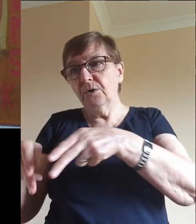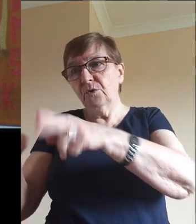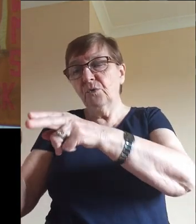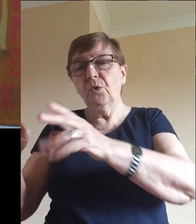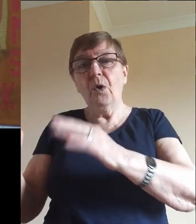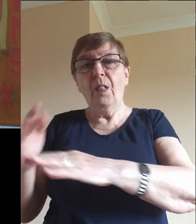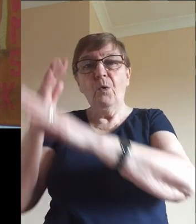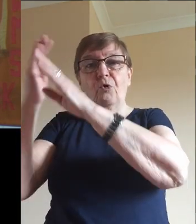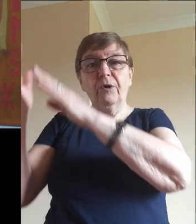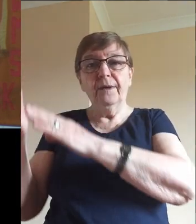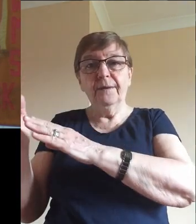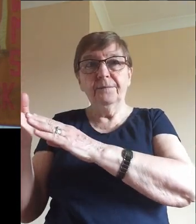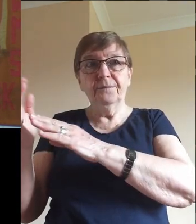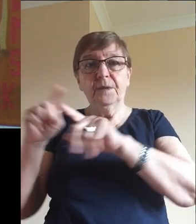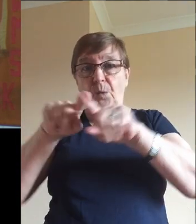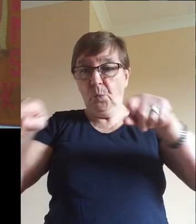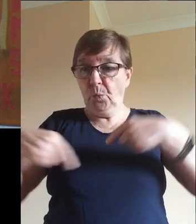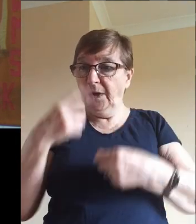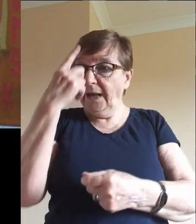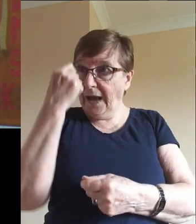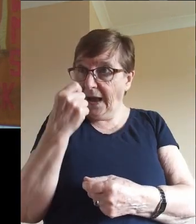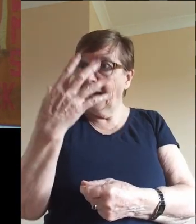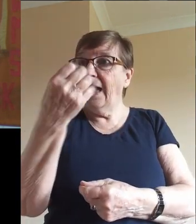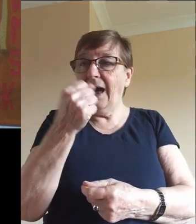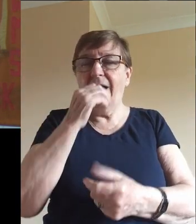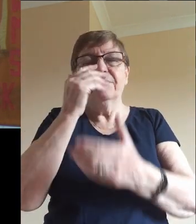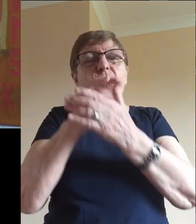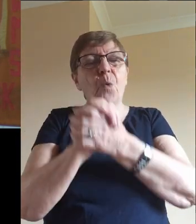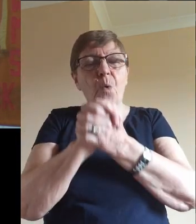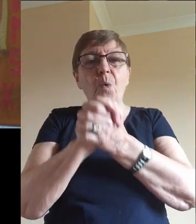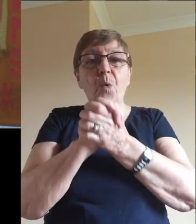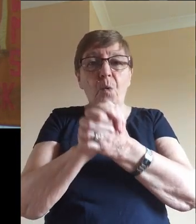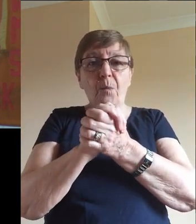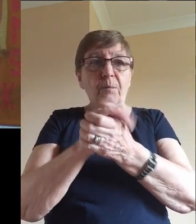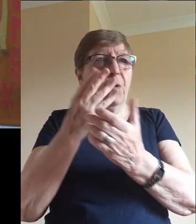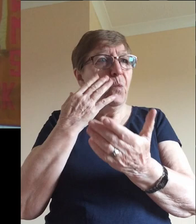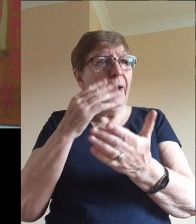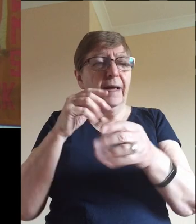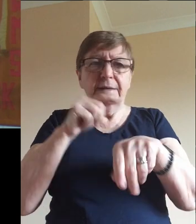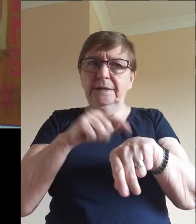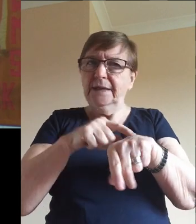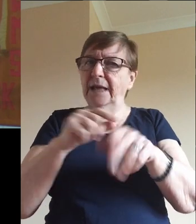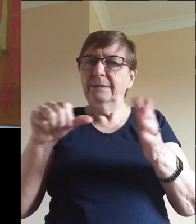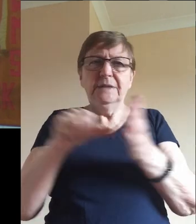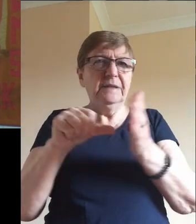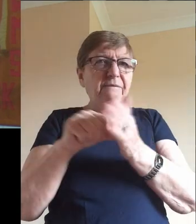Here is why we can have hope even in the most discouraging and difficult of times.